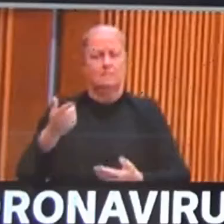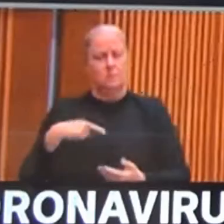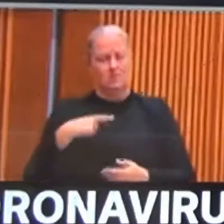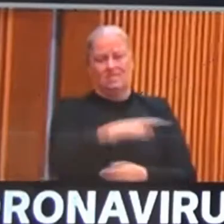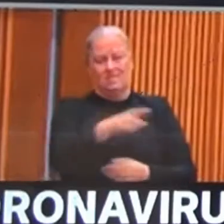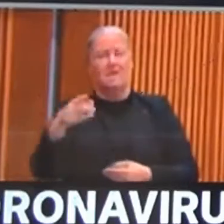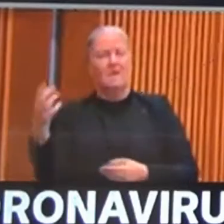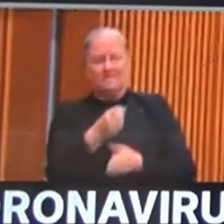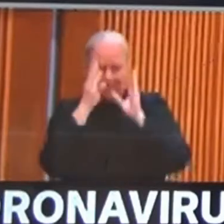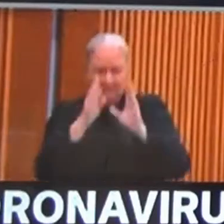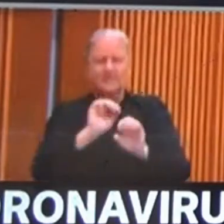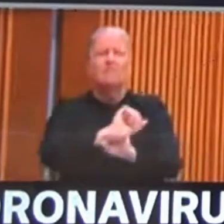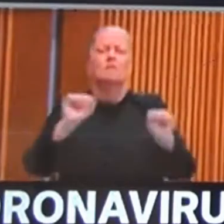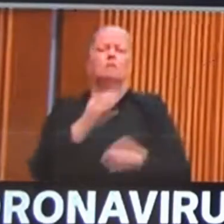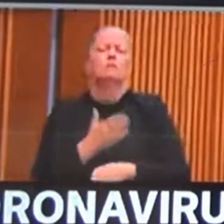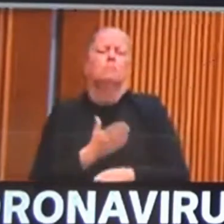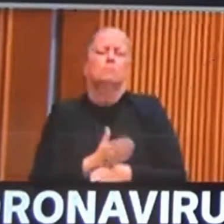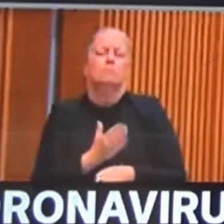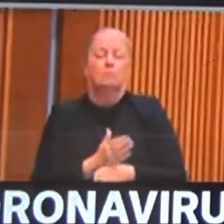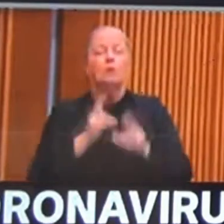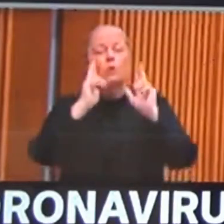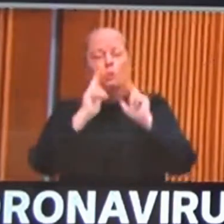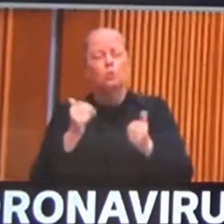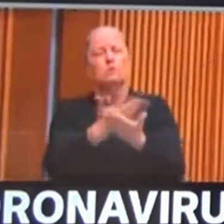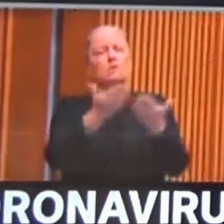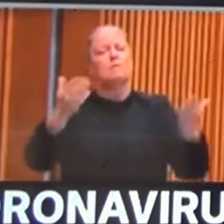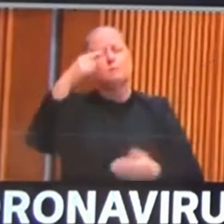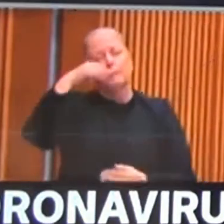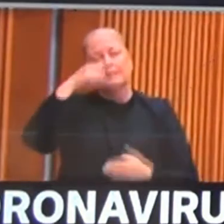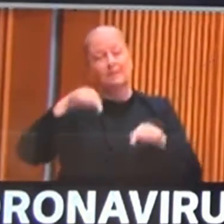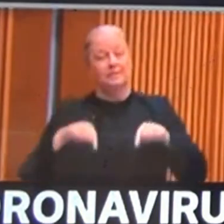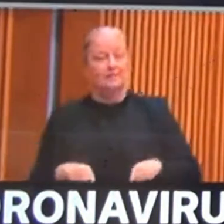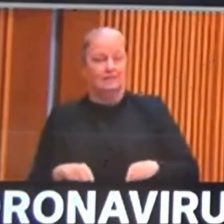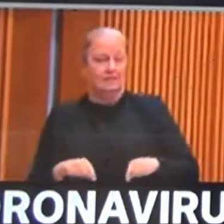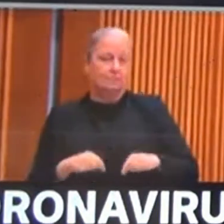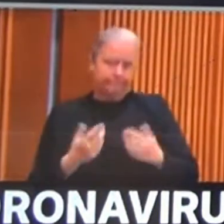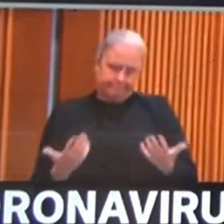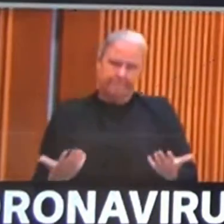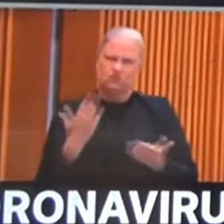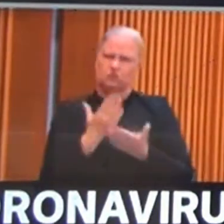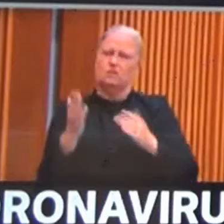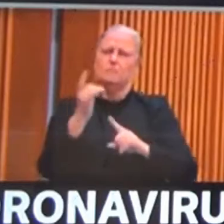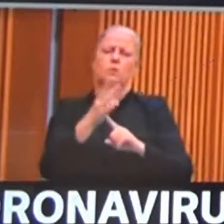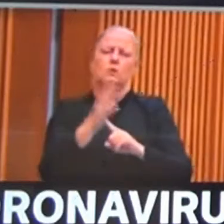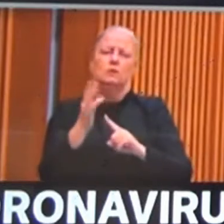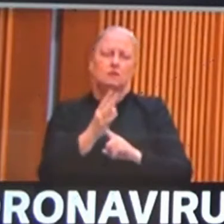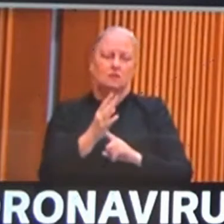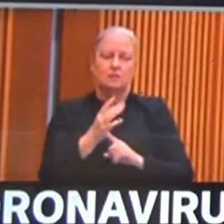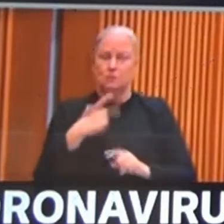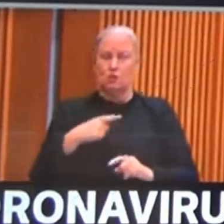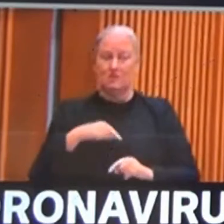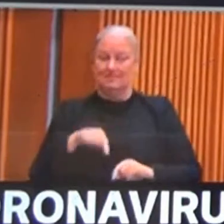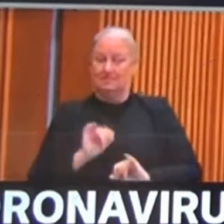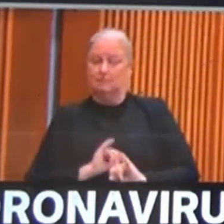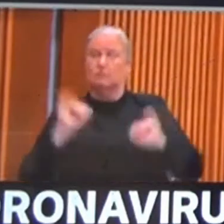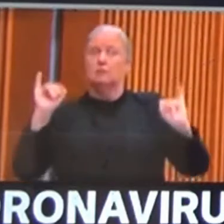their tasks of trying to protect the community and look after their patients at this most difficult of